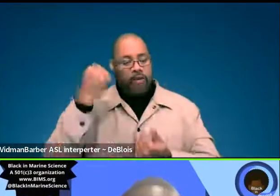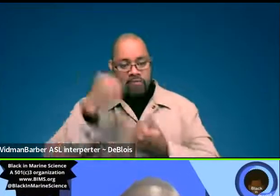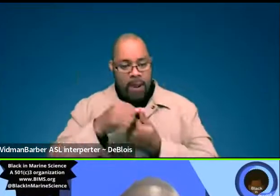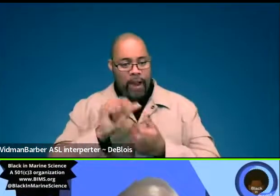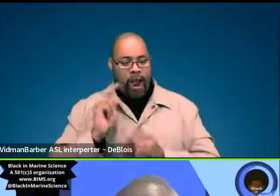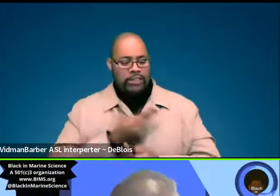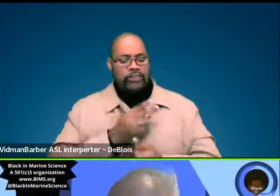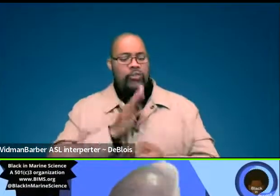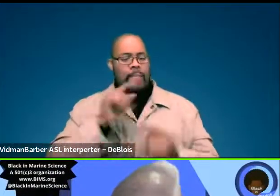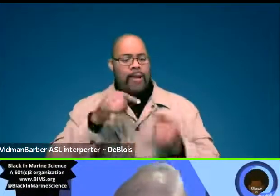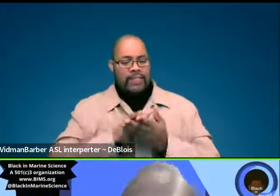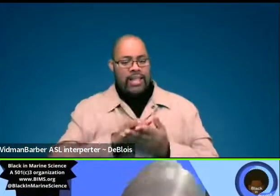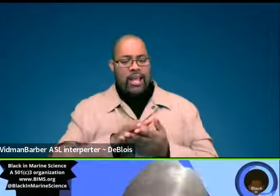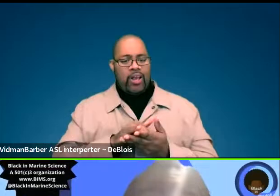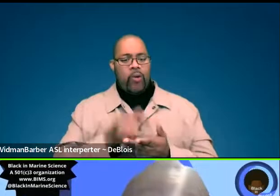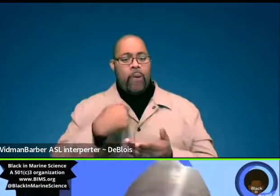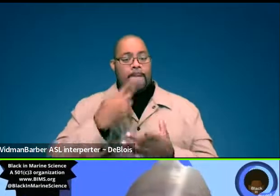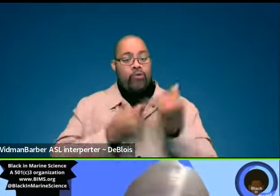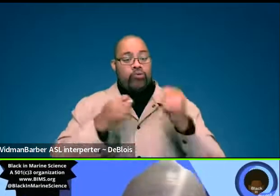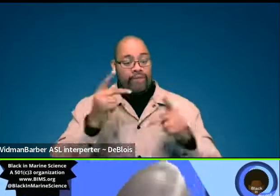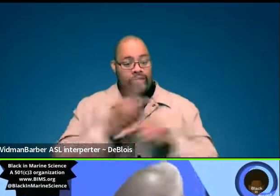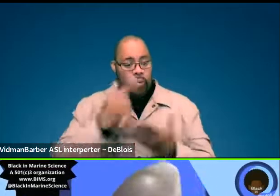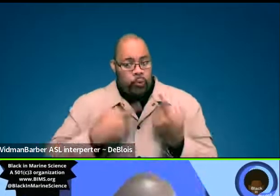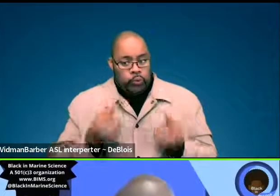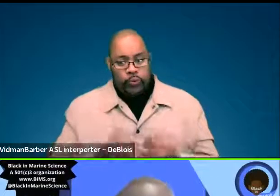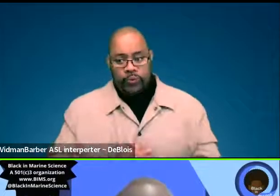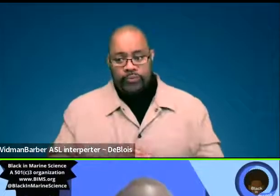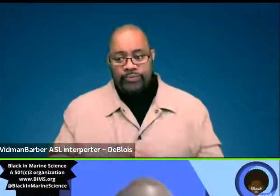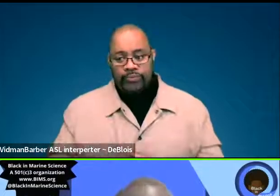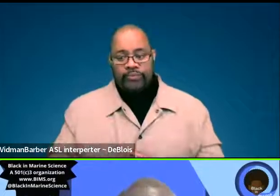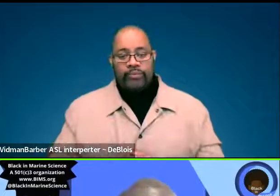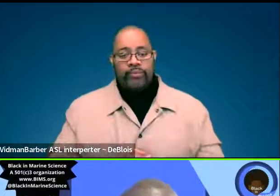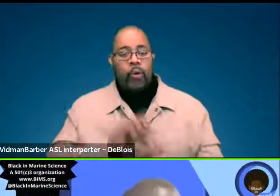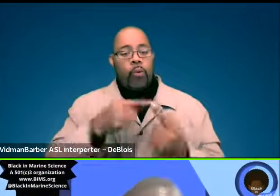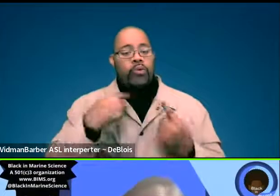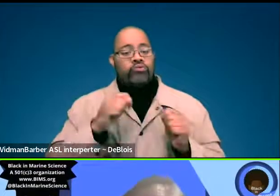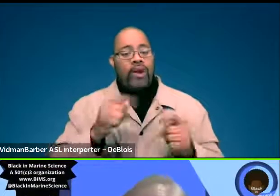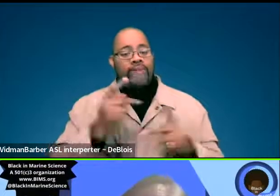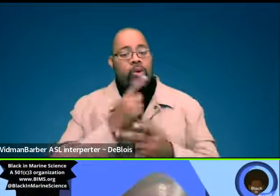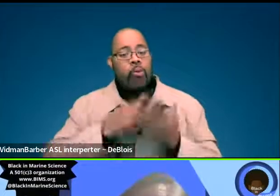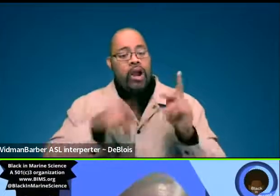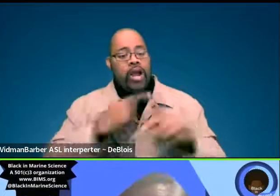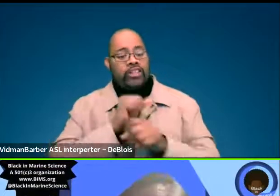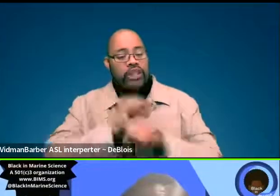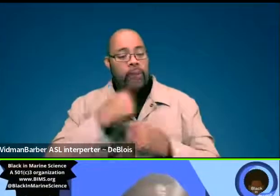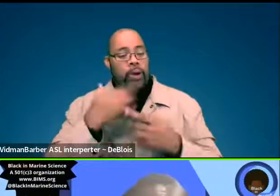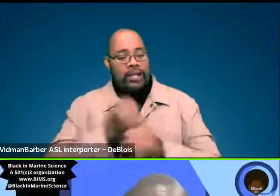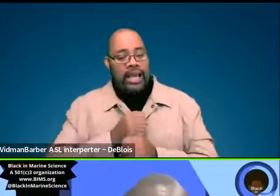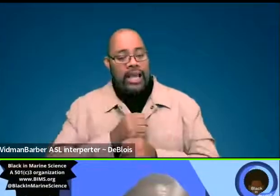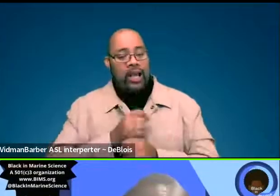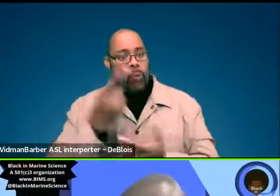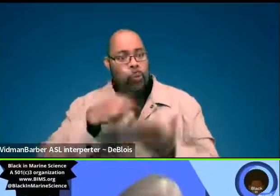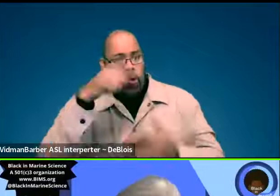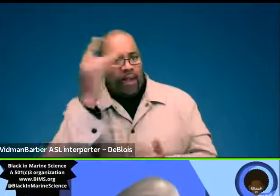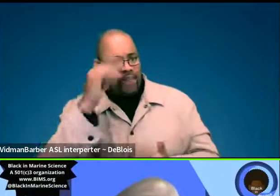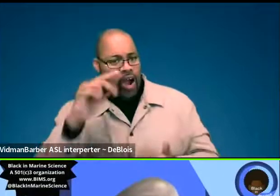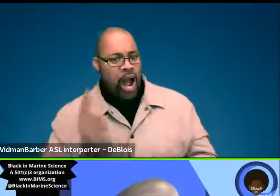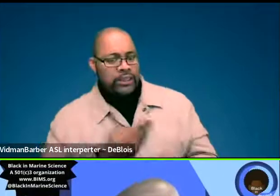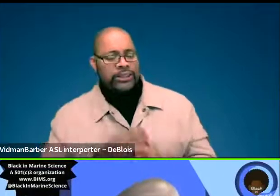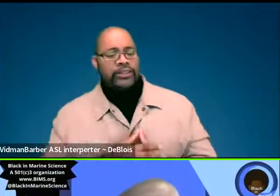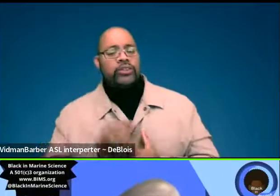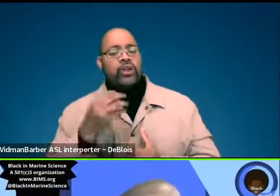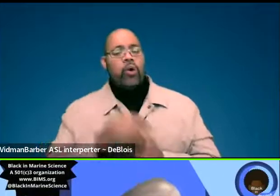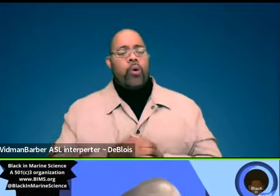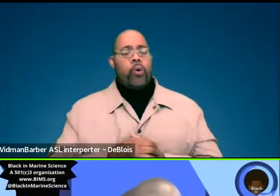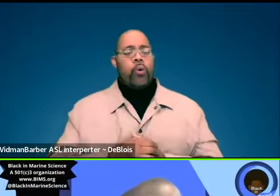us talking about this. We were both trying to figure out what we're going to do, right? Yeah. When we were trying to figure out what kind of jobs we're going to get, like what's going to look like for us. And